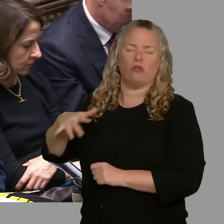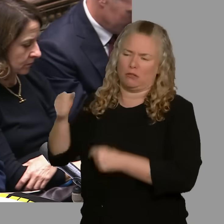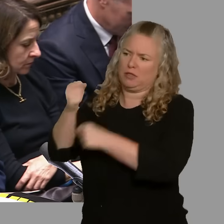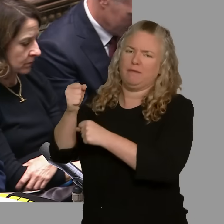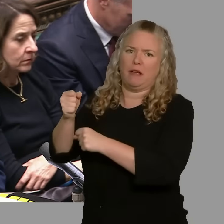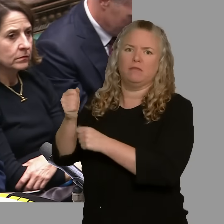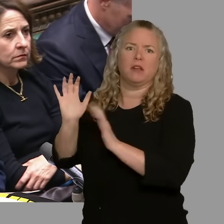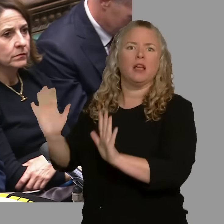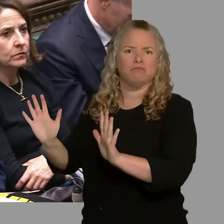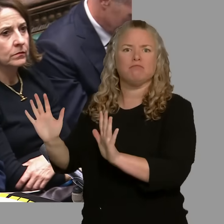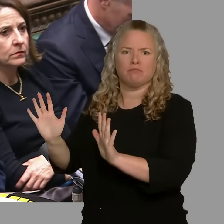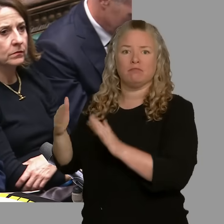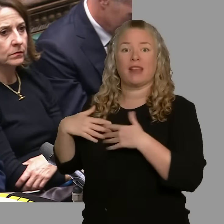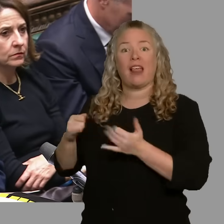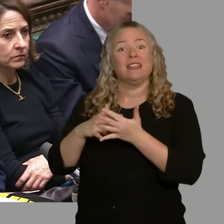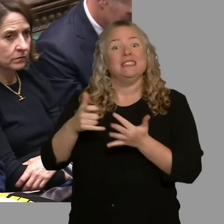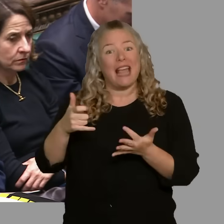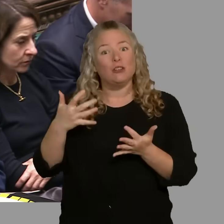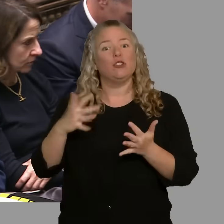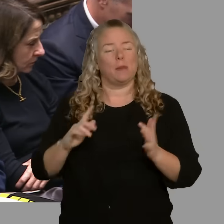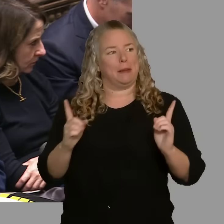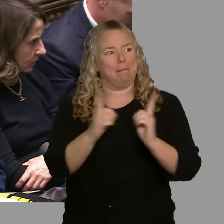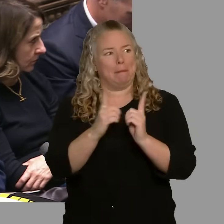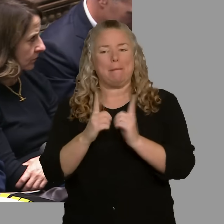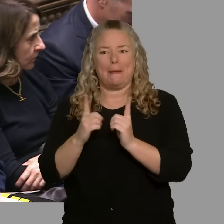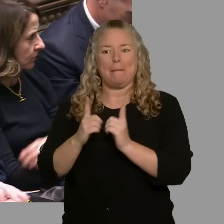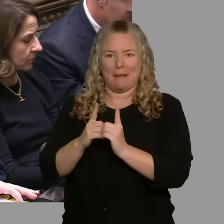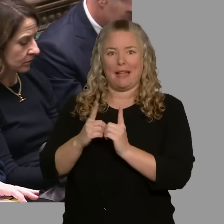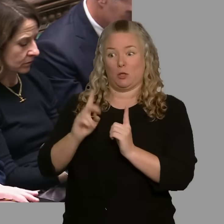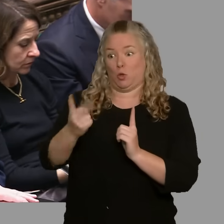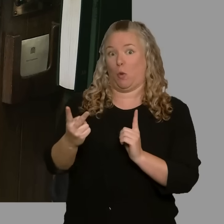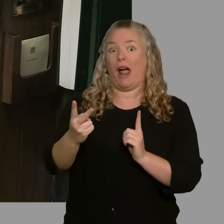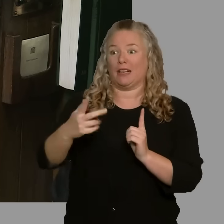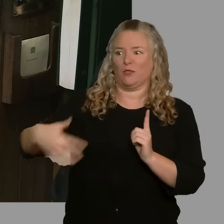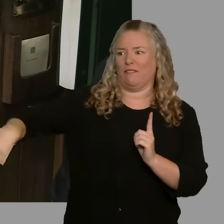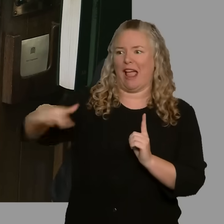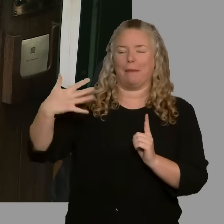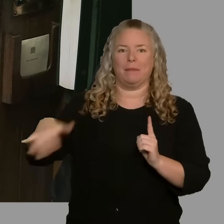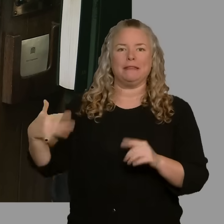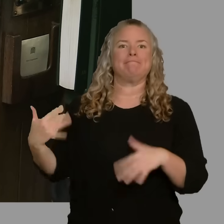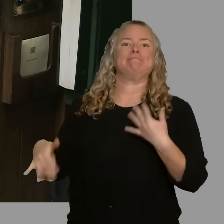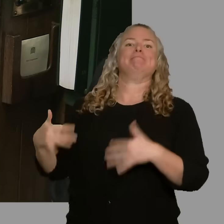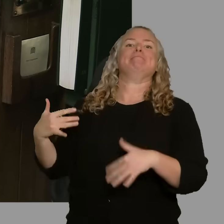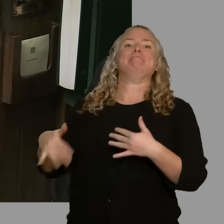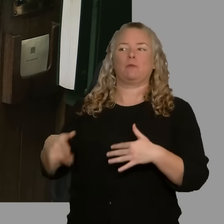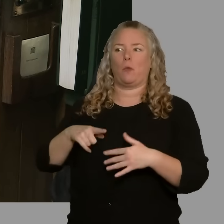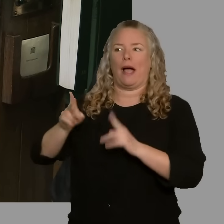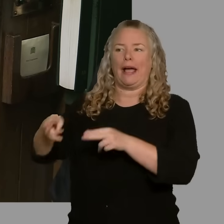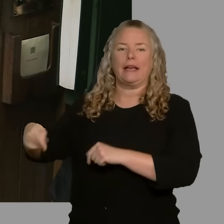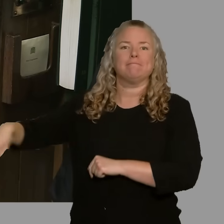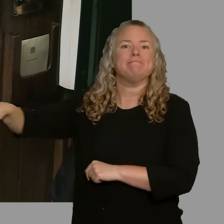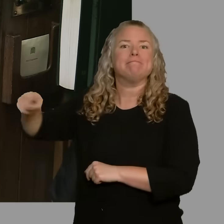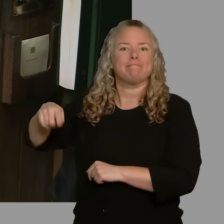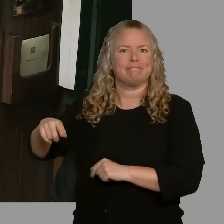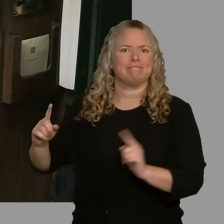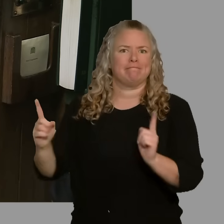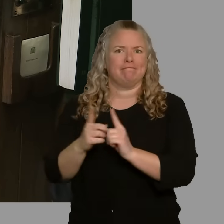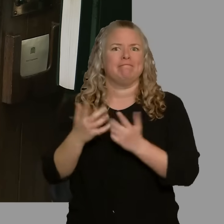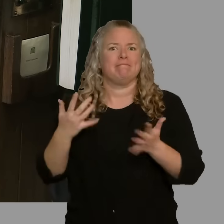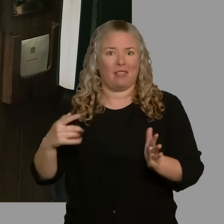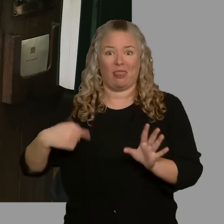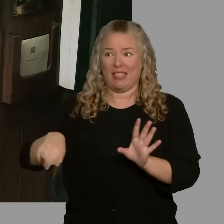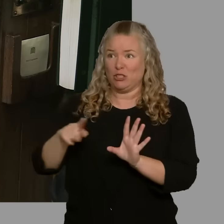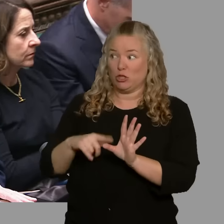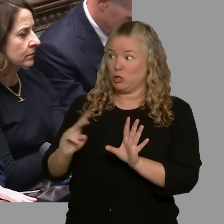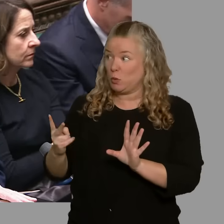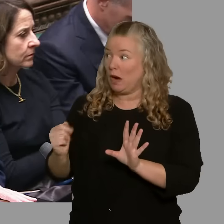to be clear that what happened to their loved ones is unacceptable. The Health Secretary is currently considering the best way forward,